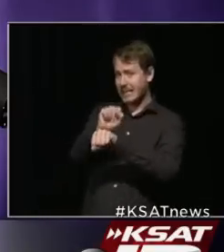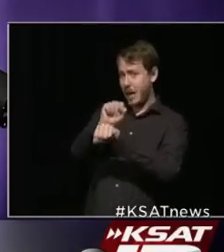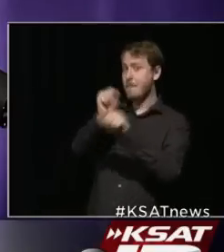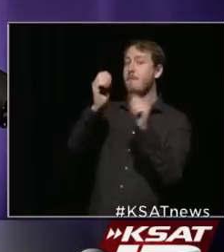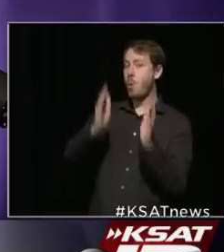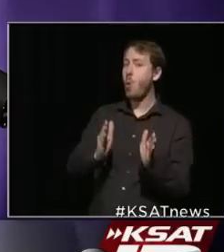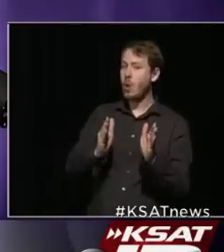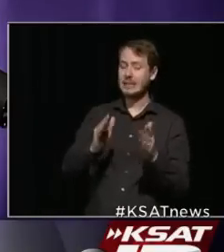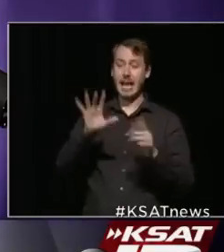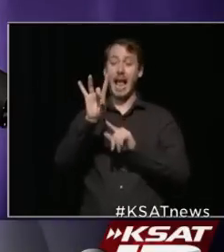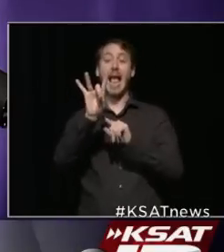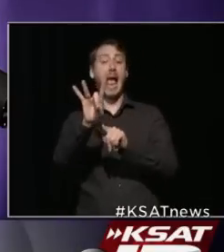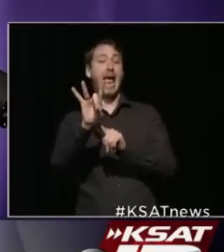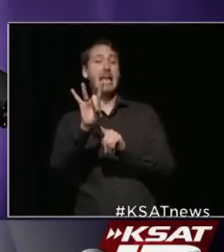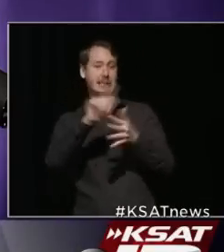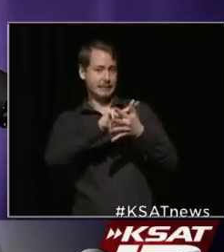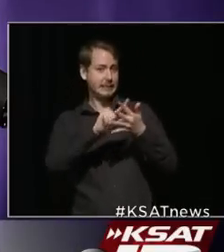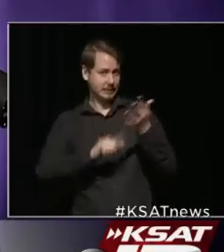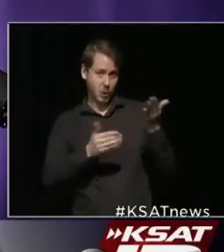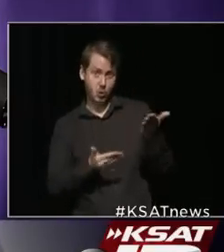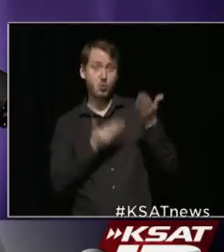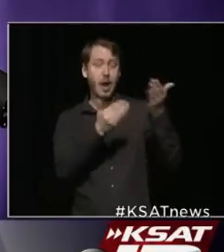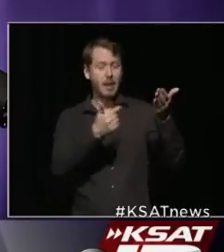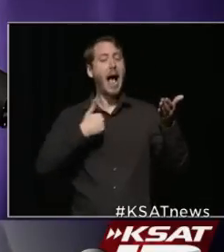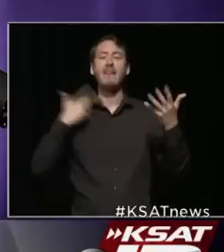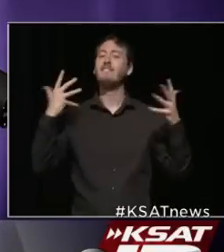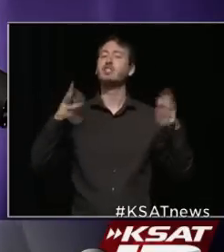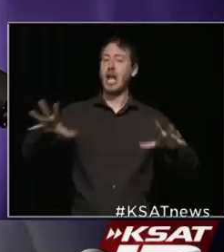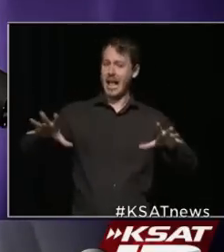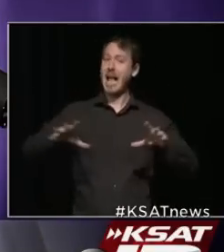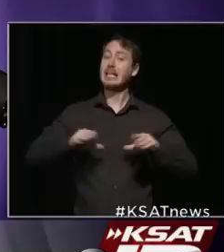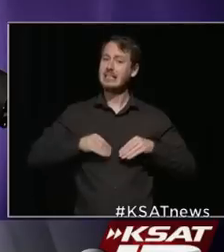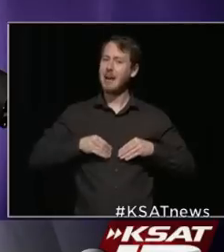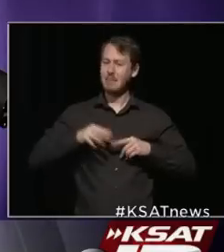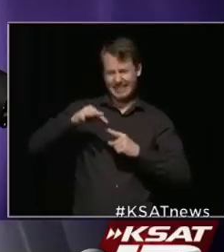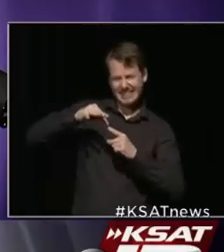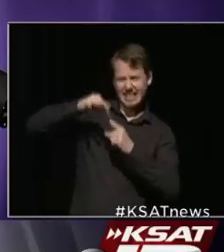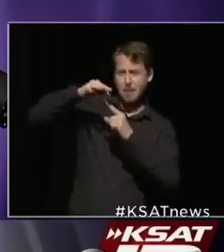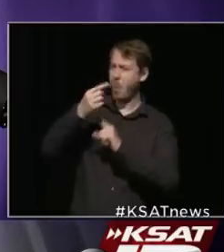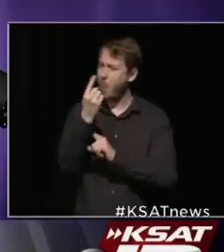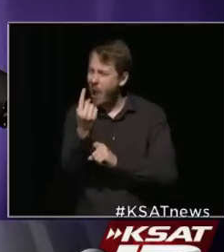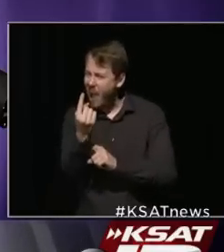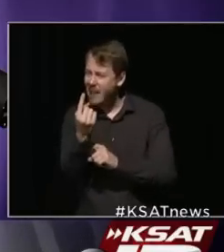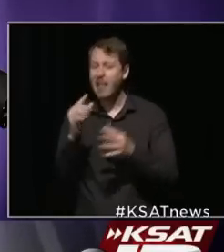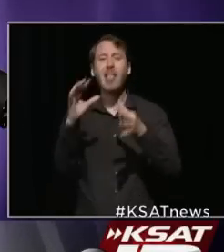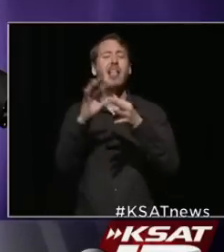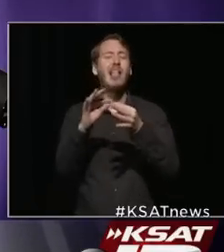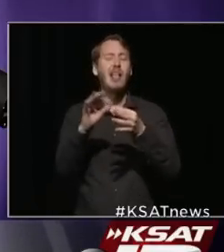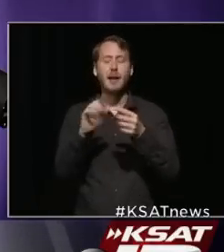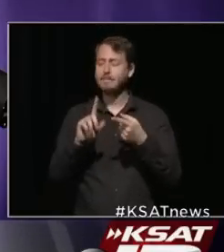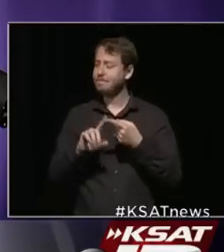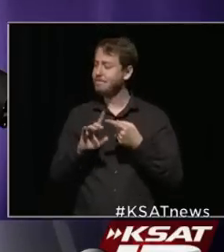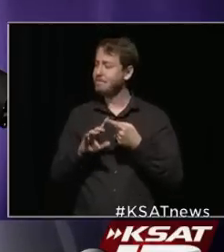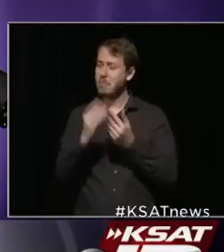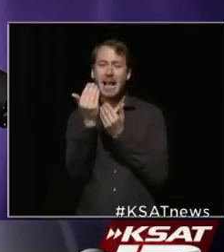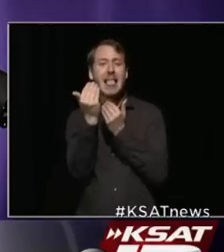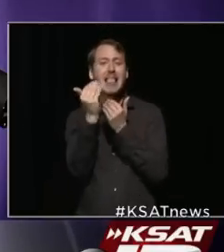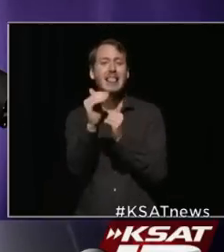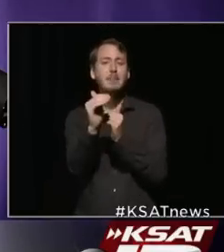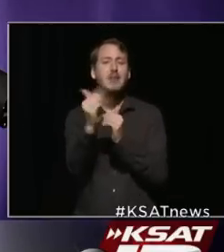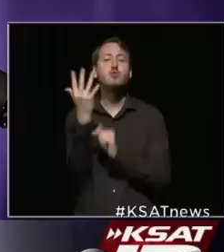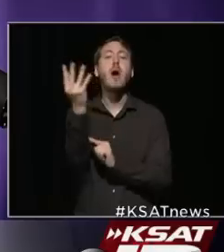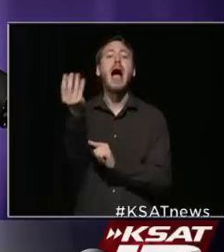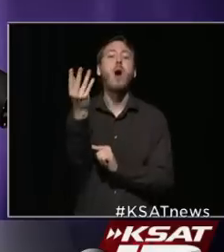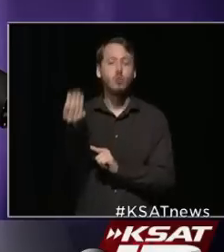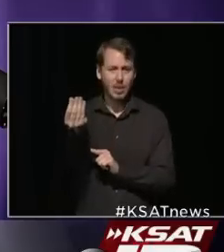8 recommendations, I've accepted all of them except for the one that says limited to